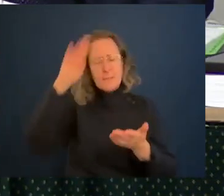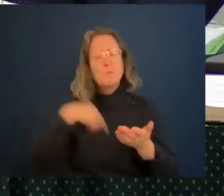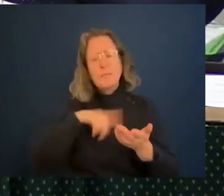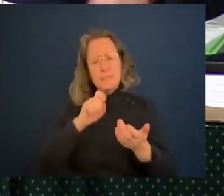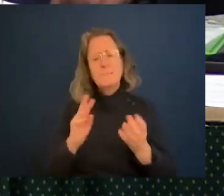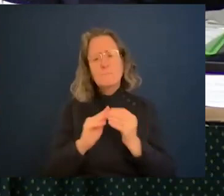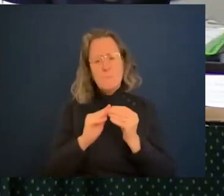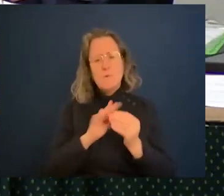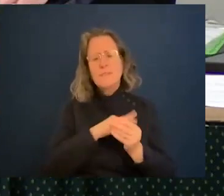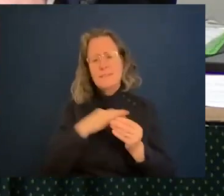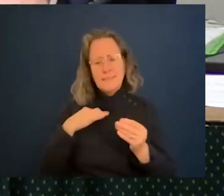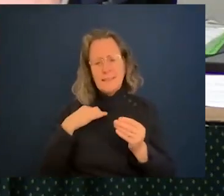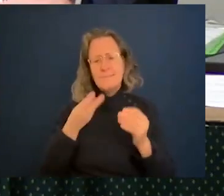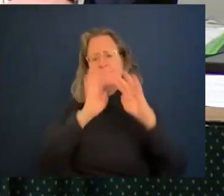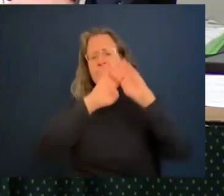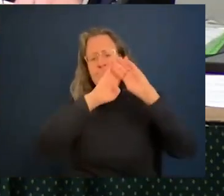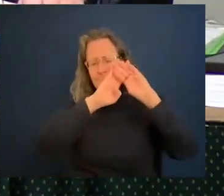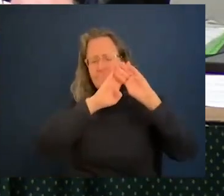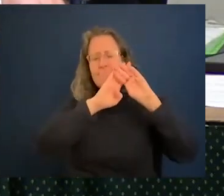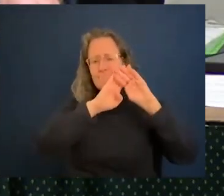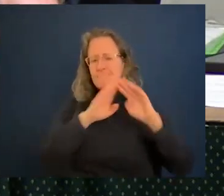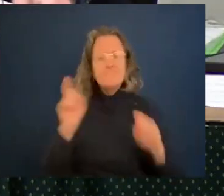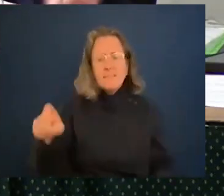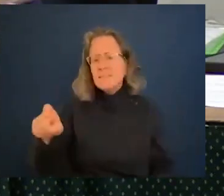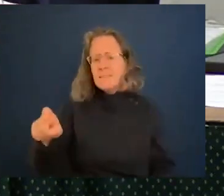effective response force or